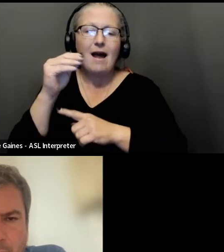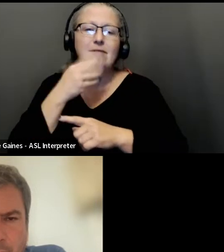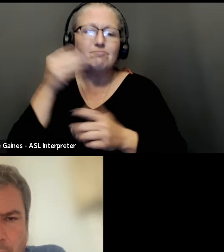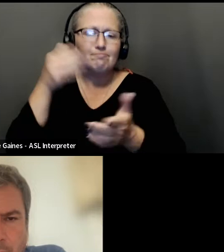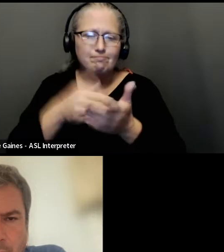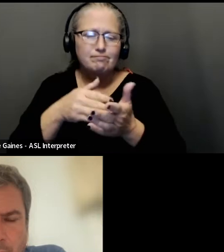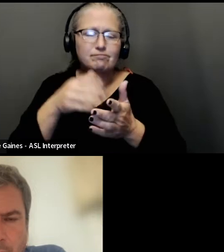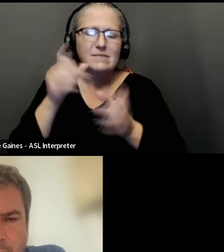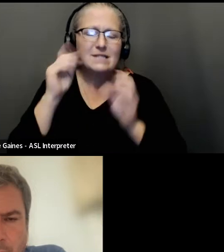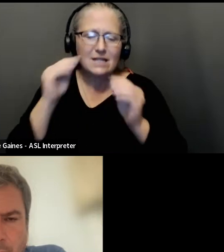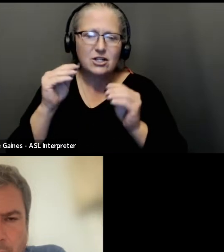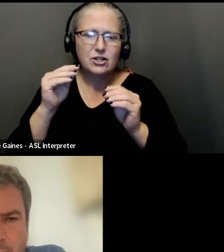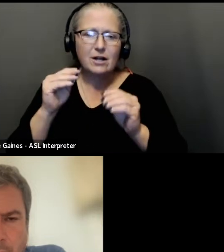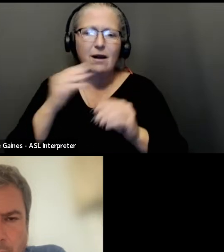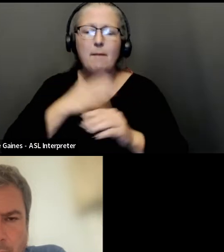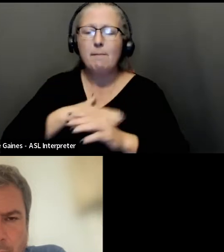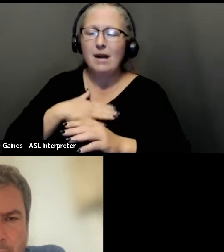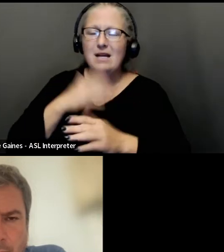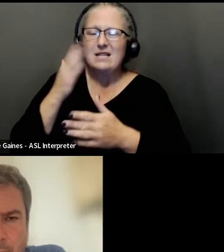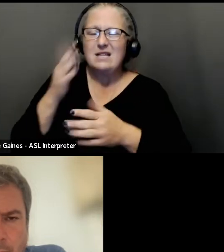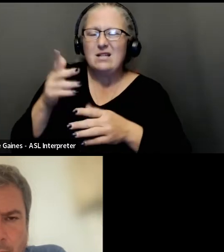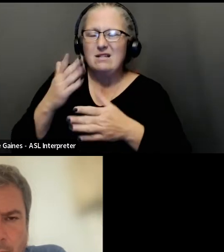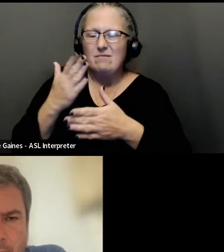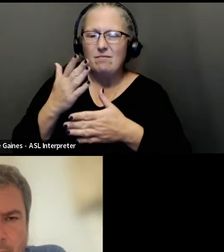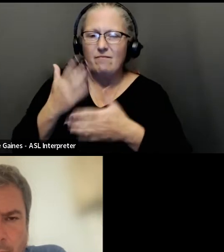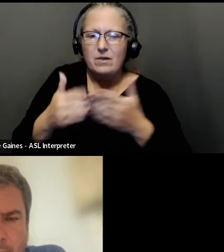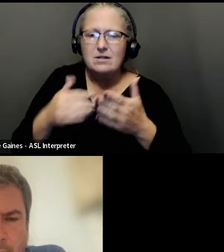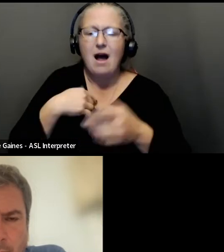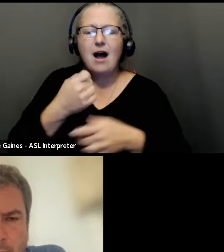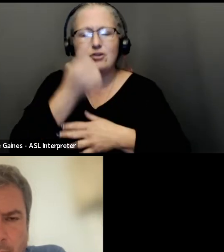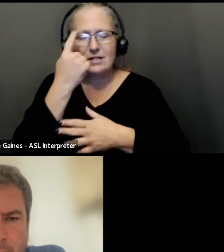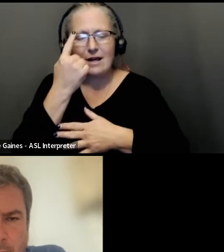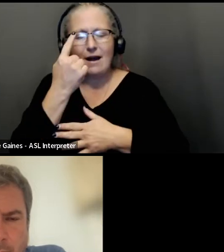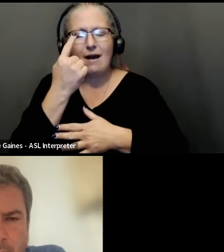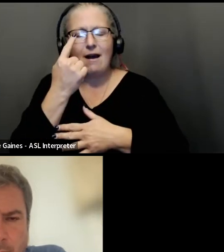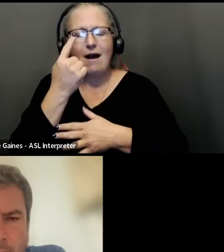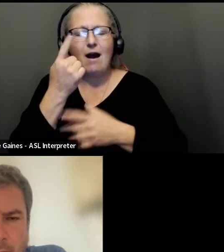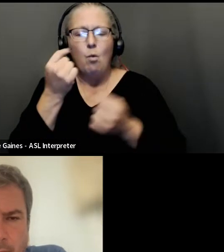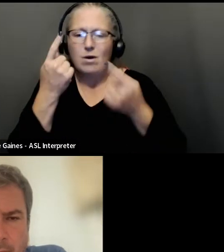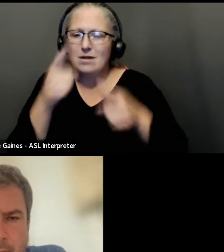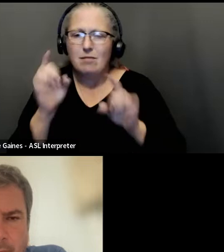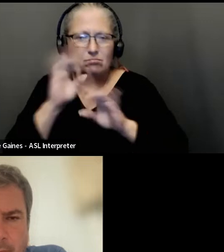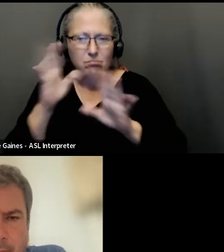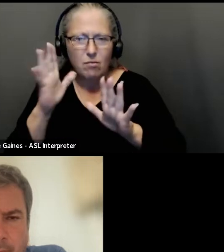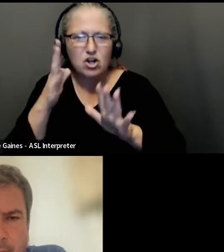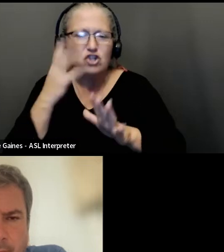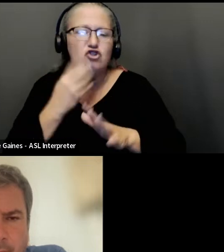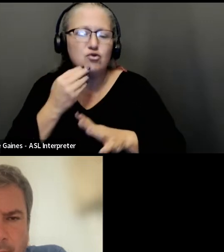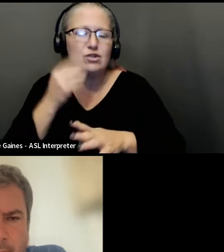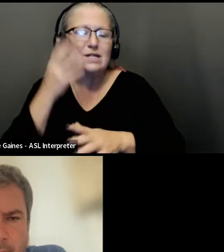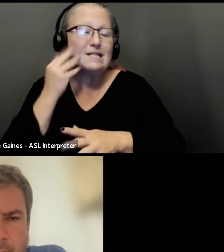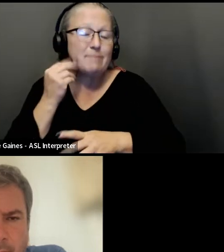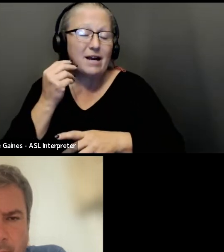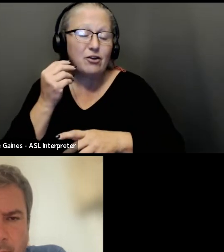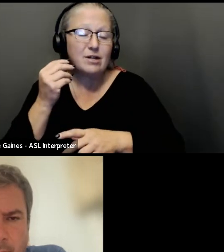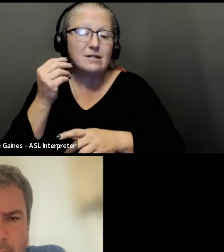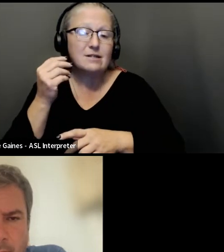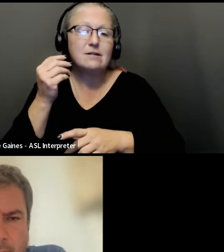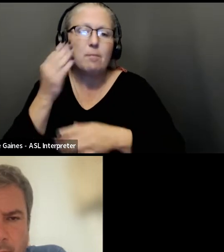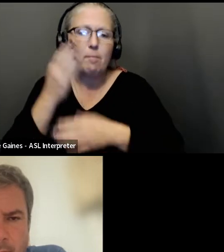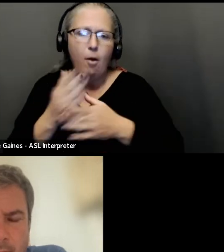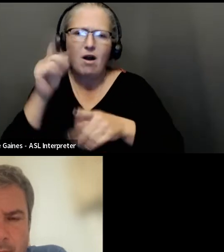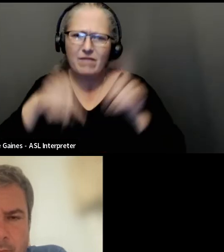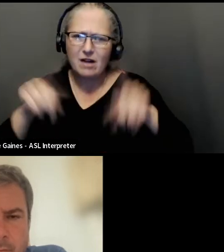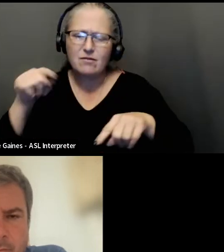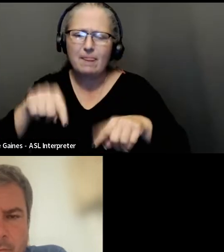and equitably treated if our district doesn't understand the gravity of what's unfolding? The Jewish experience is part of the diversity of this district, and the